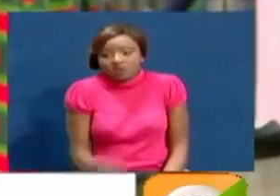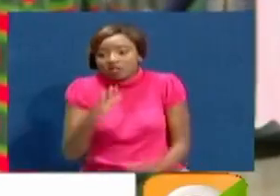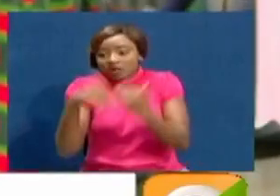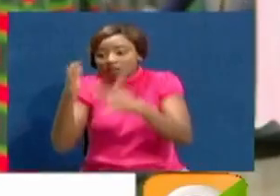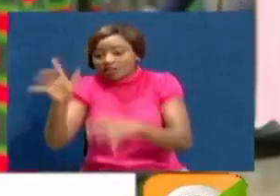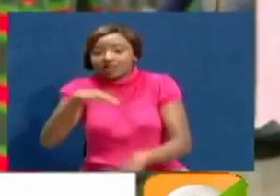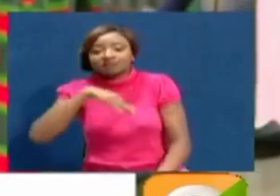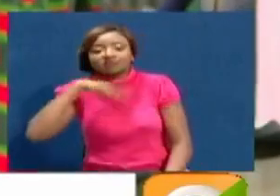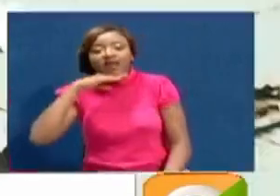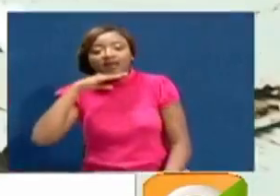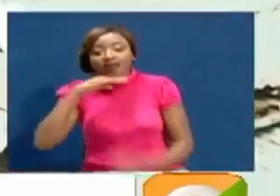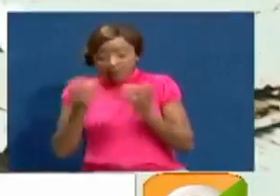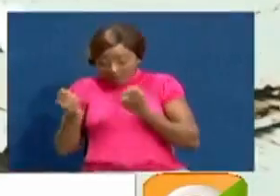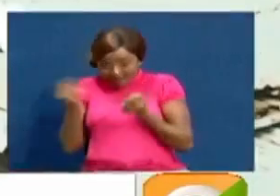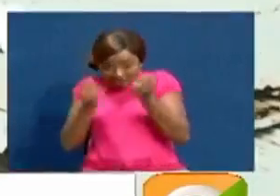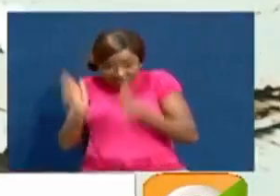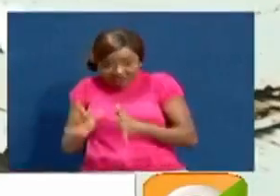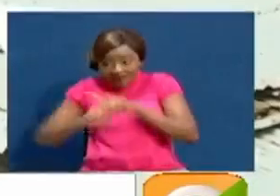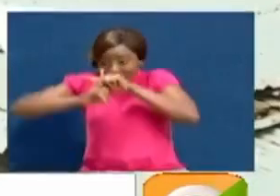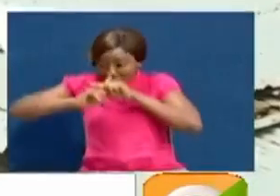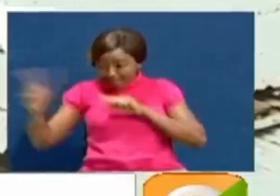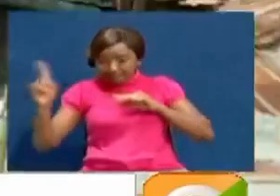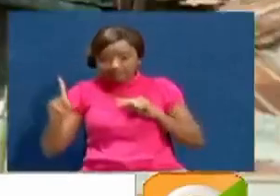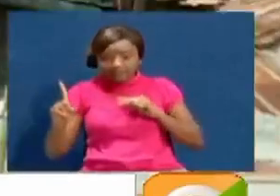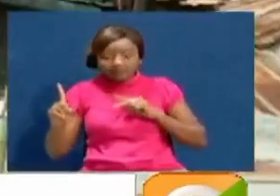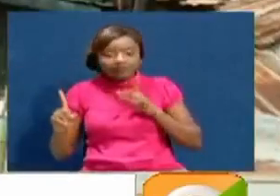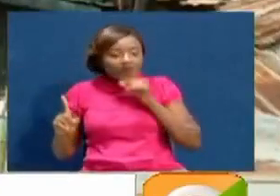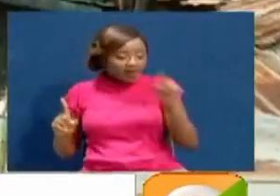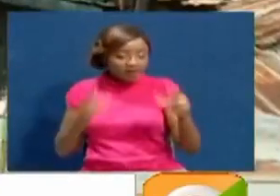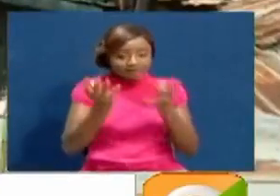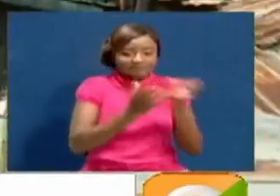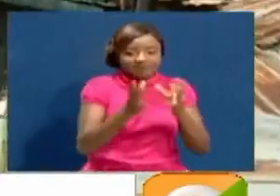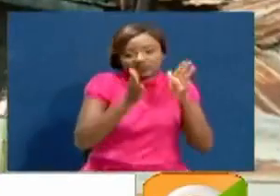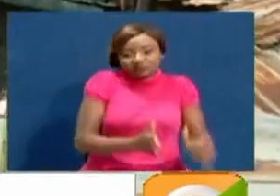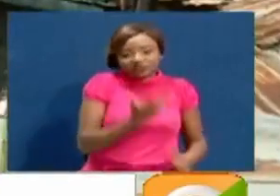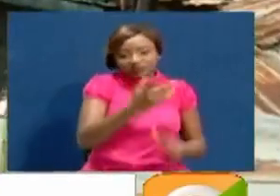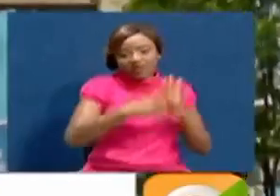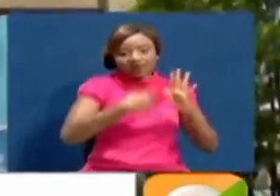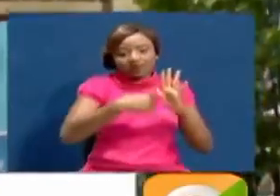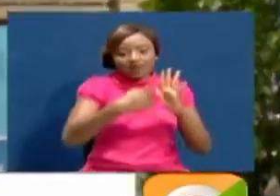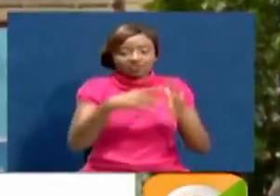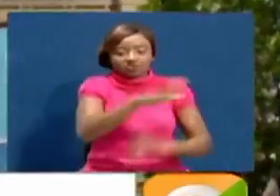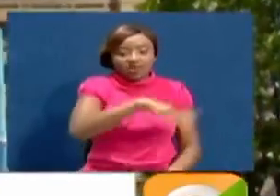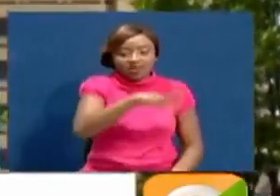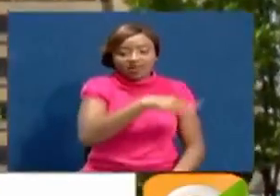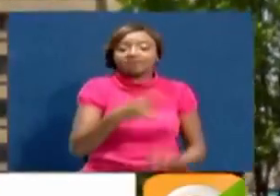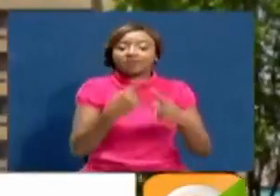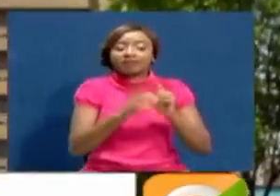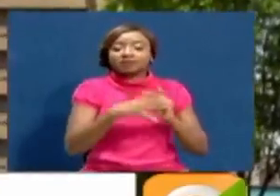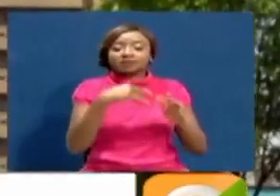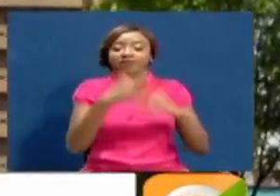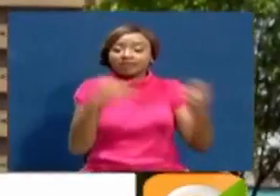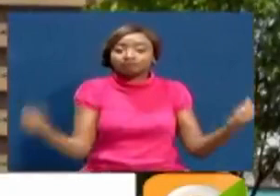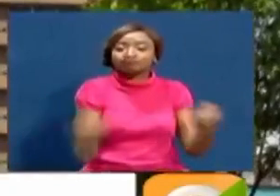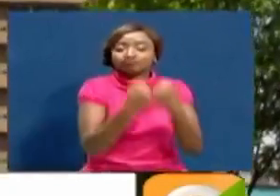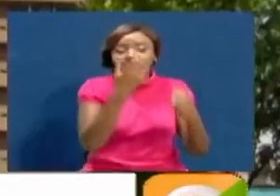na mwenyewe akakimbia. Mulo was an athlete and a businessman in Mukuru Kayaba, was rushed to Kenyatta National Hospital, where he